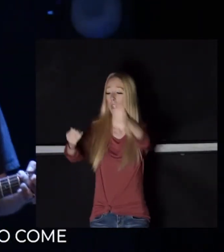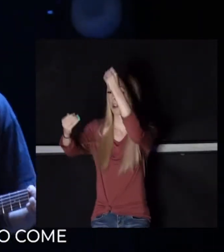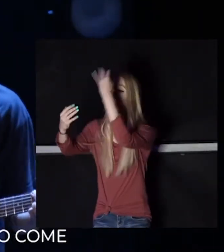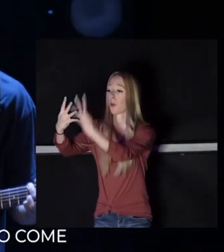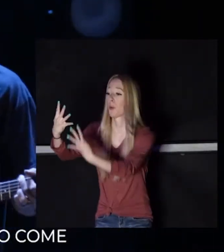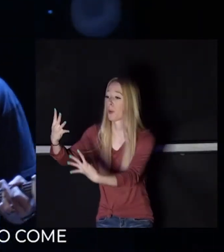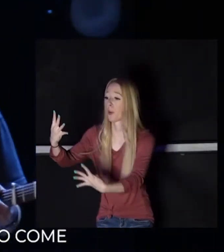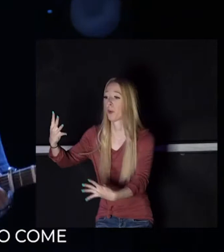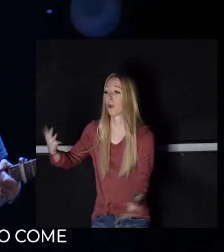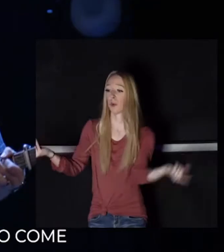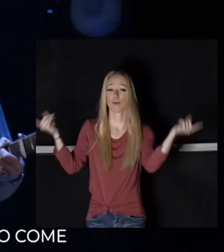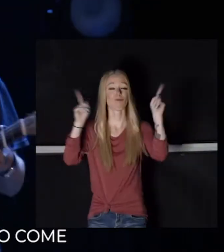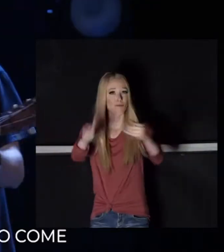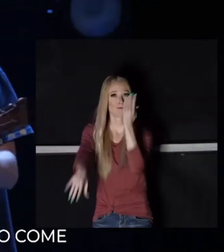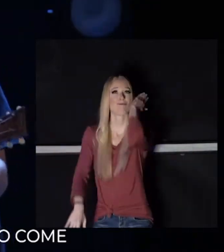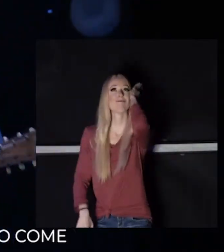not.